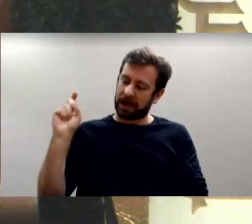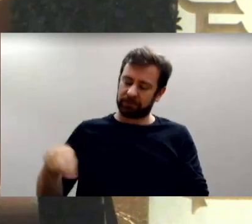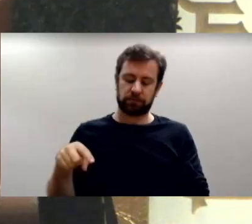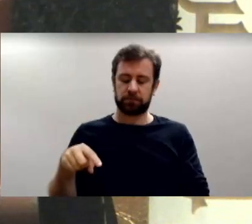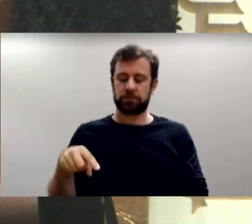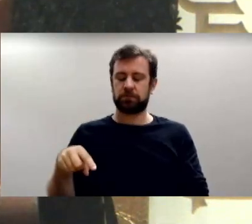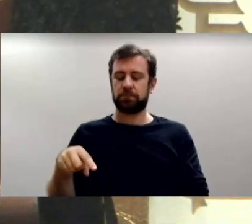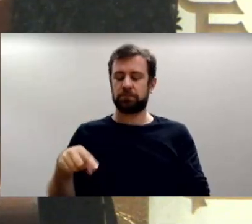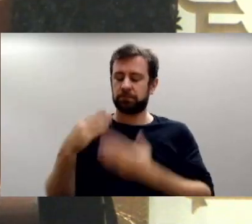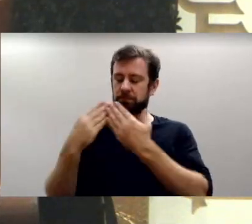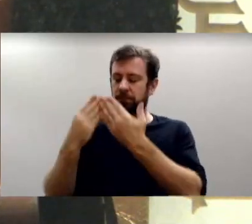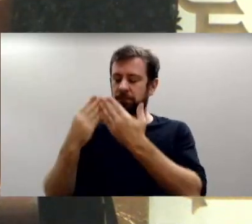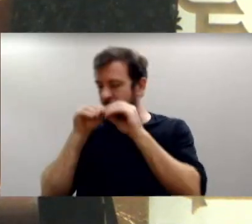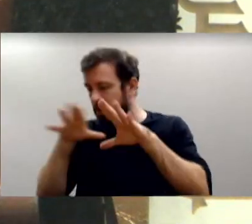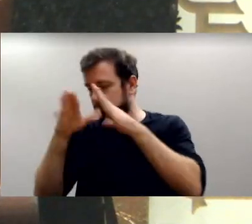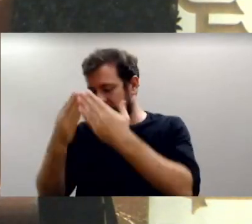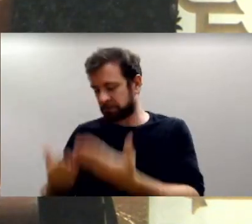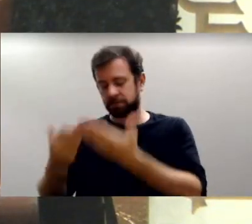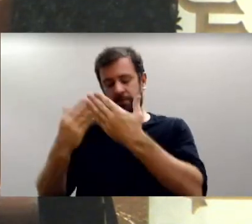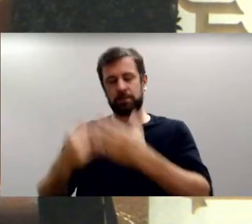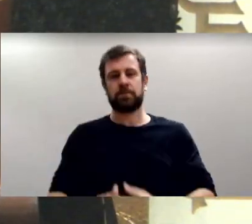wa sallam.